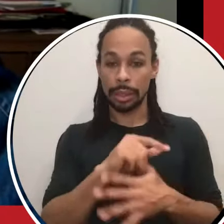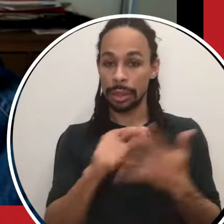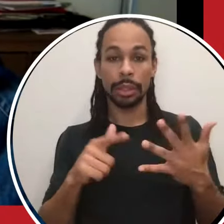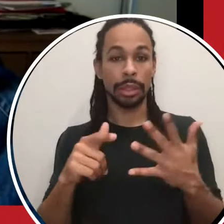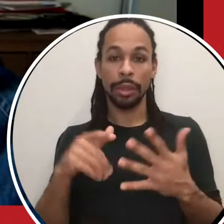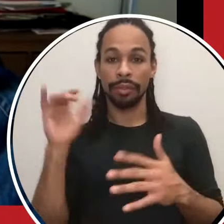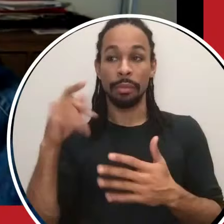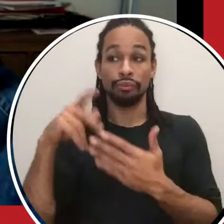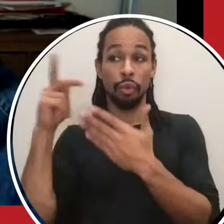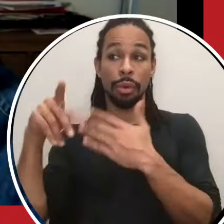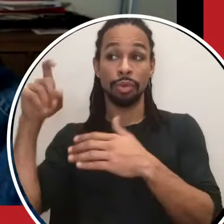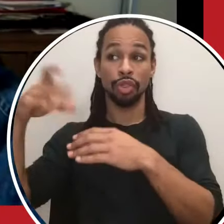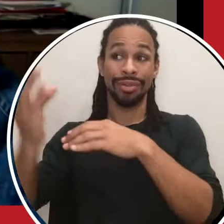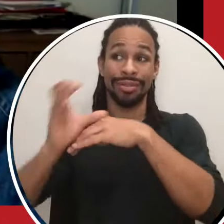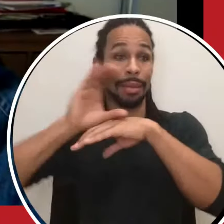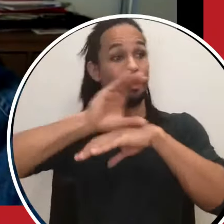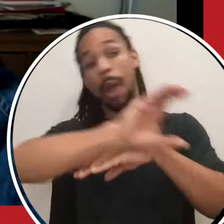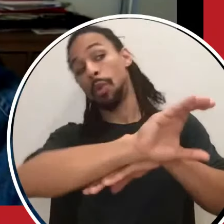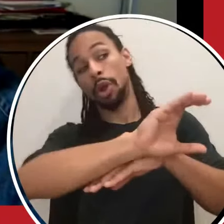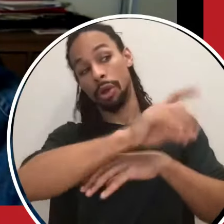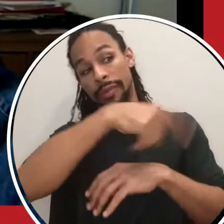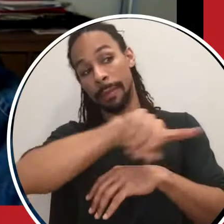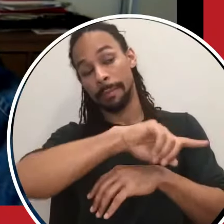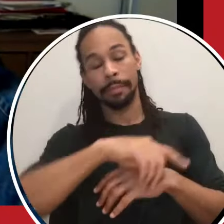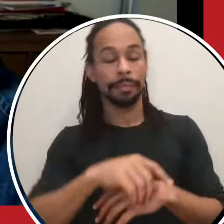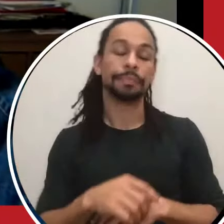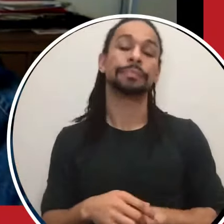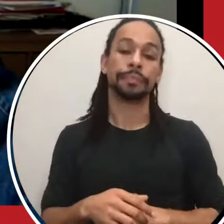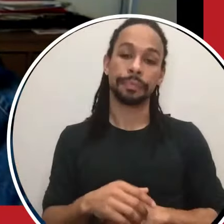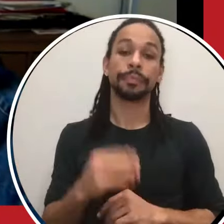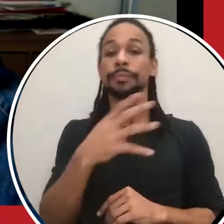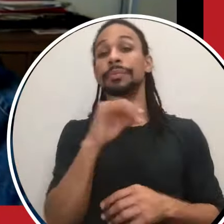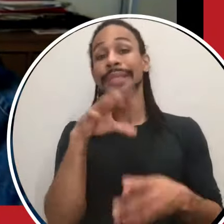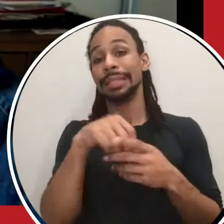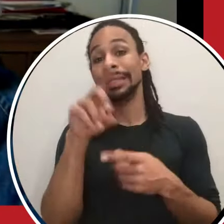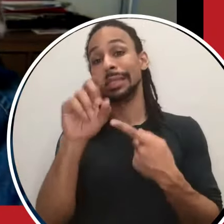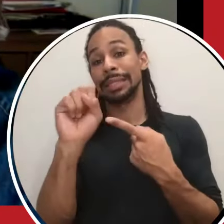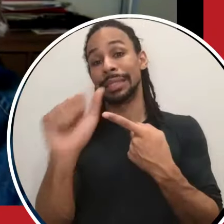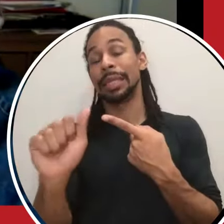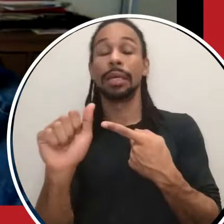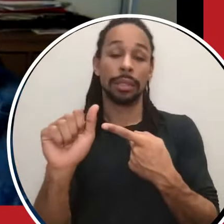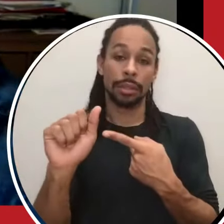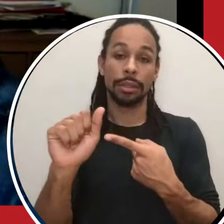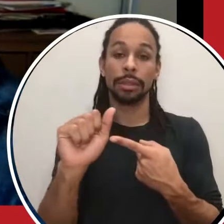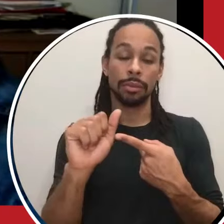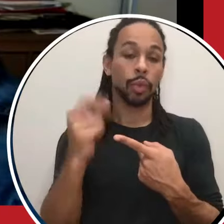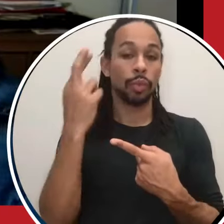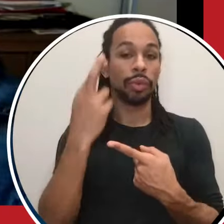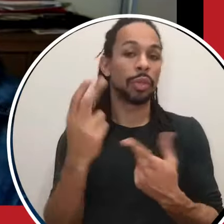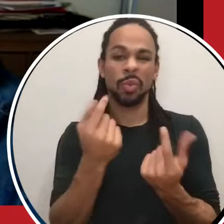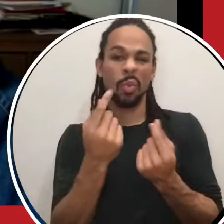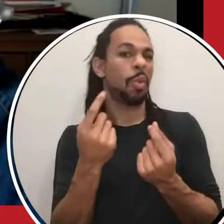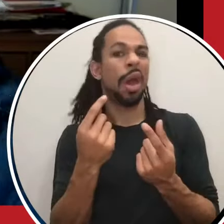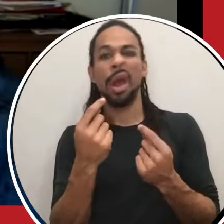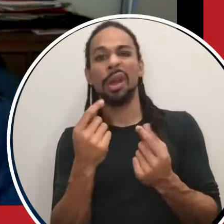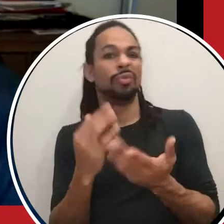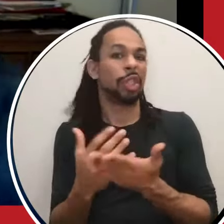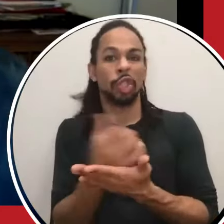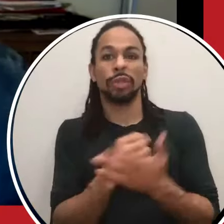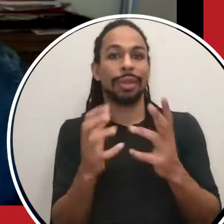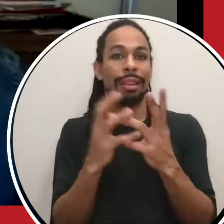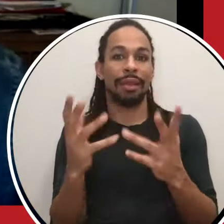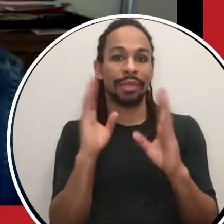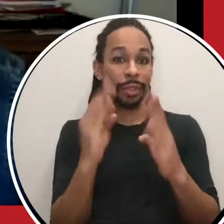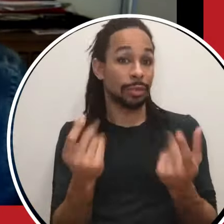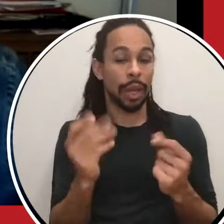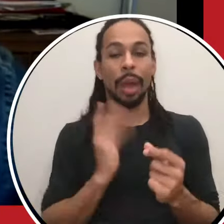I think also, you know, in DSA, I mean, people, what gets a lot of attention for us is our electoral